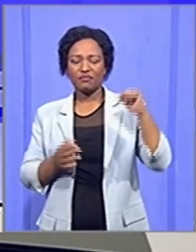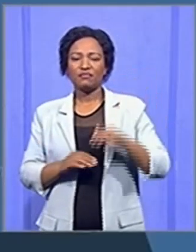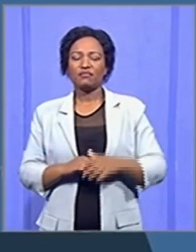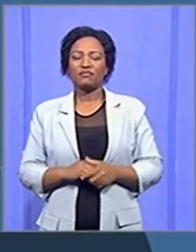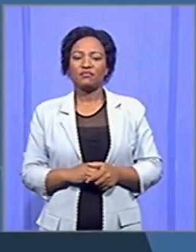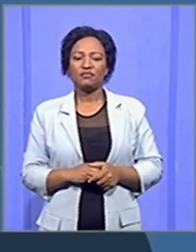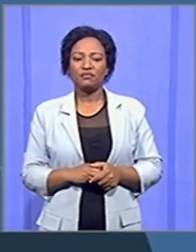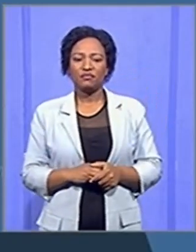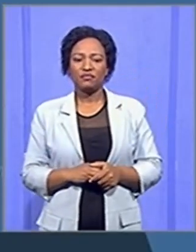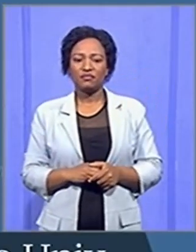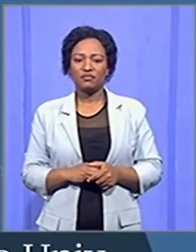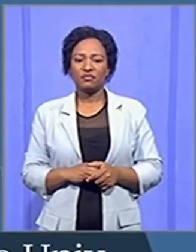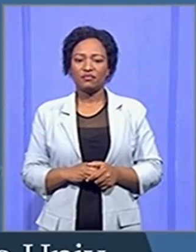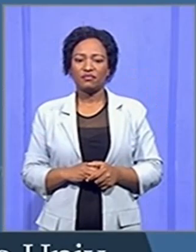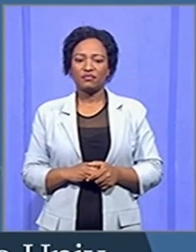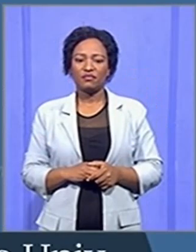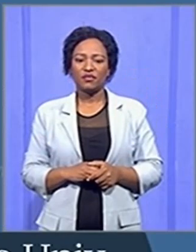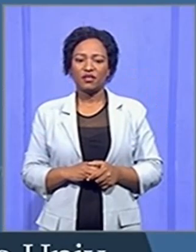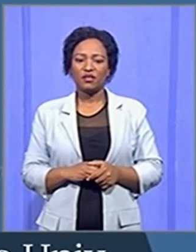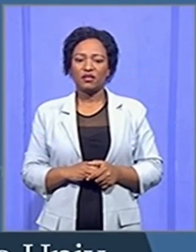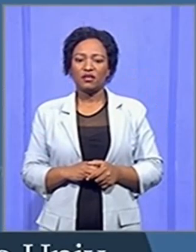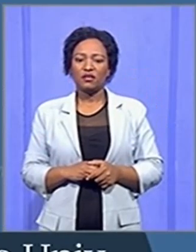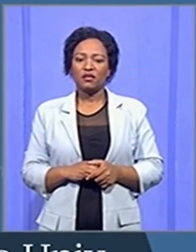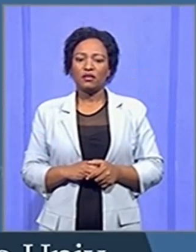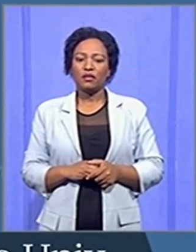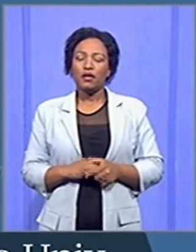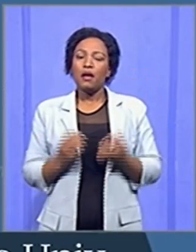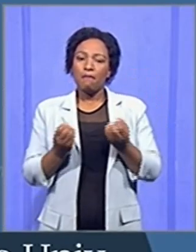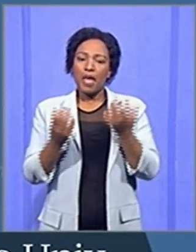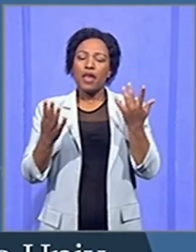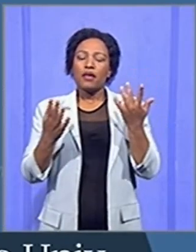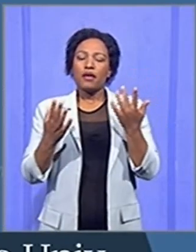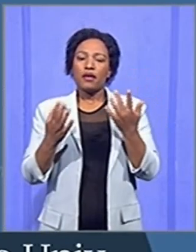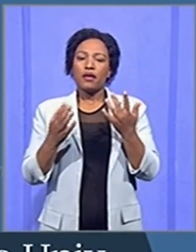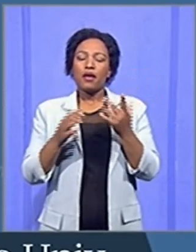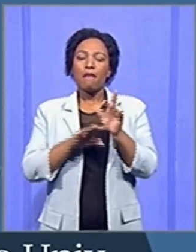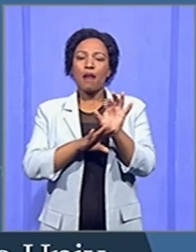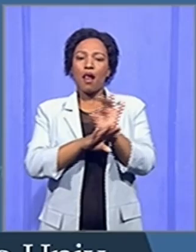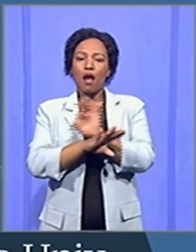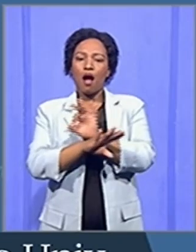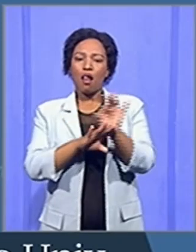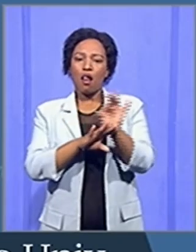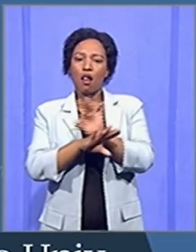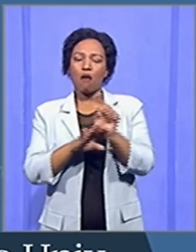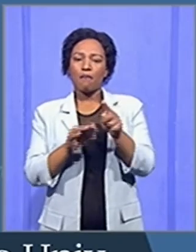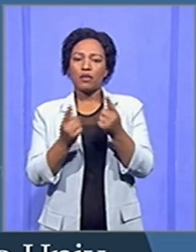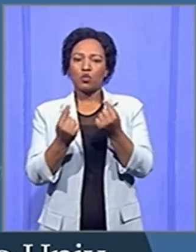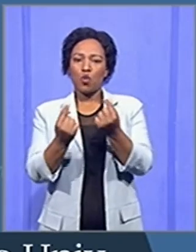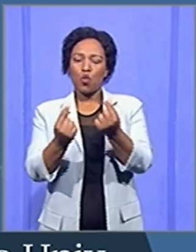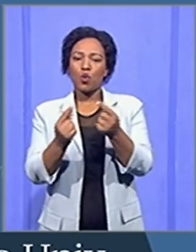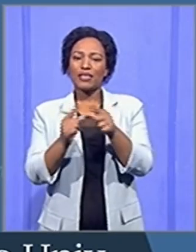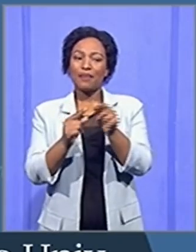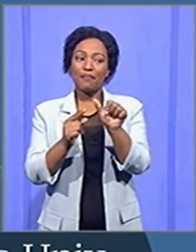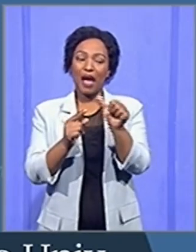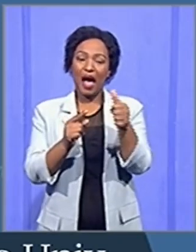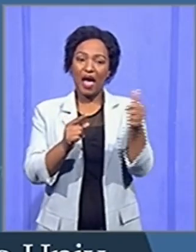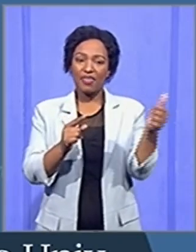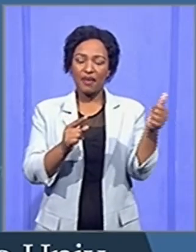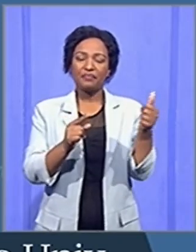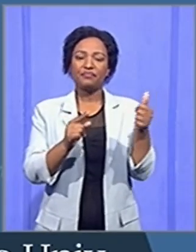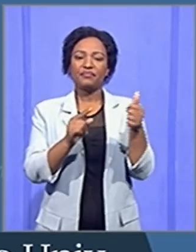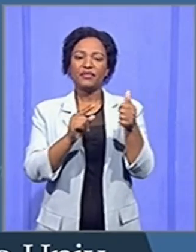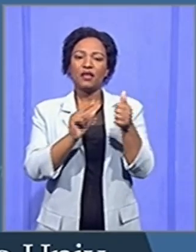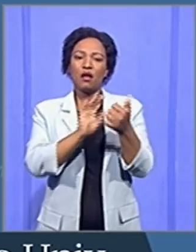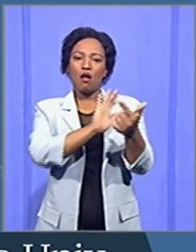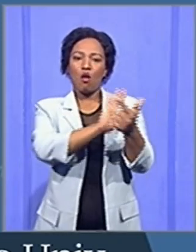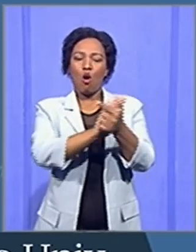Dintho ditlhophiso di ngata tlamehile etsahale gobane go na le melao e meng hape tlamehile e sebetse pele